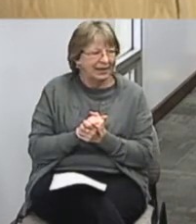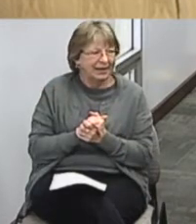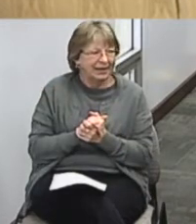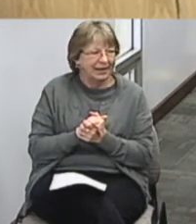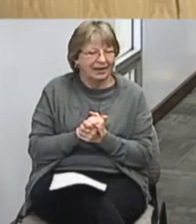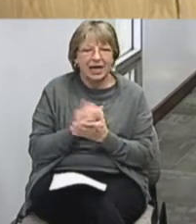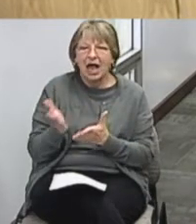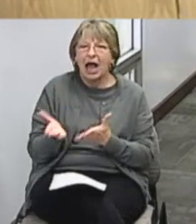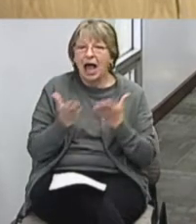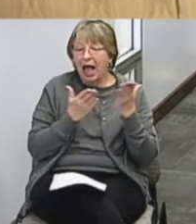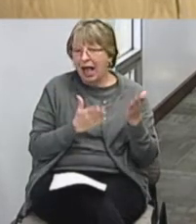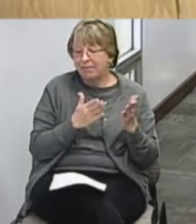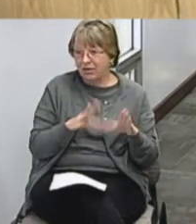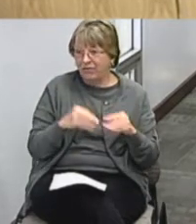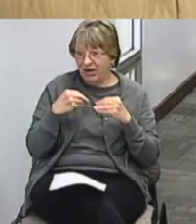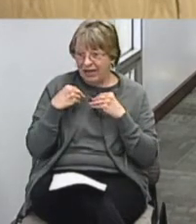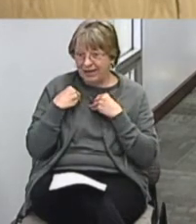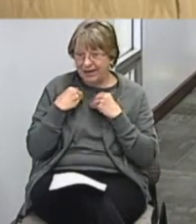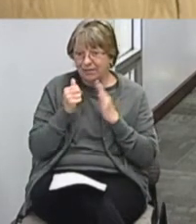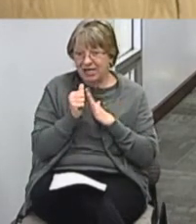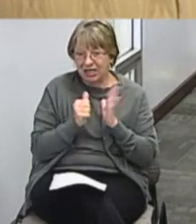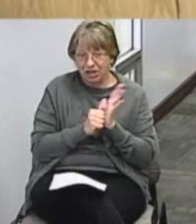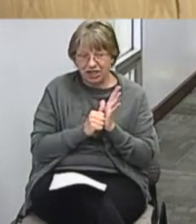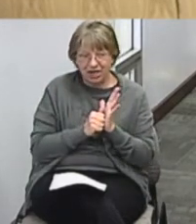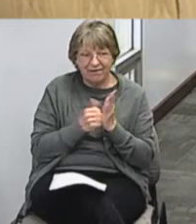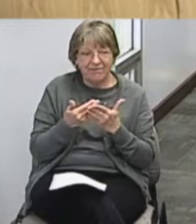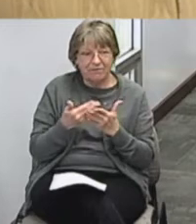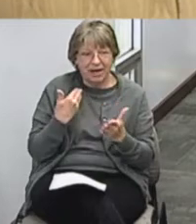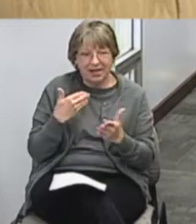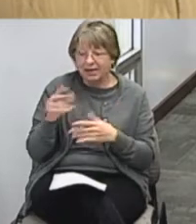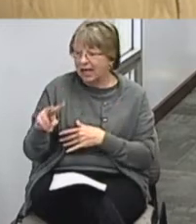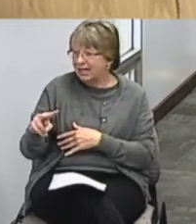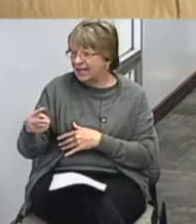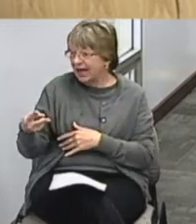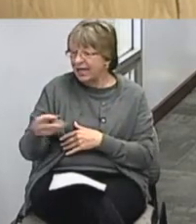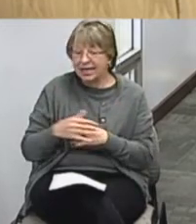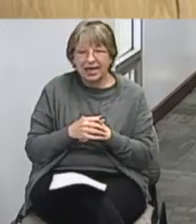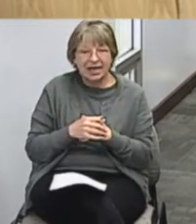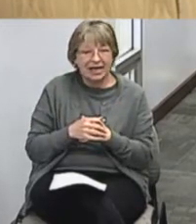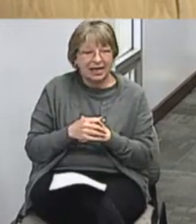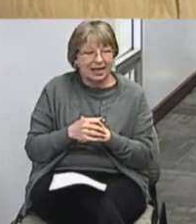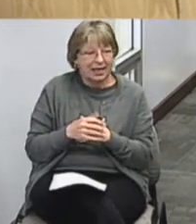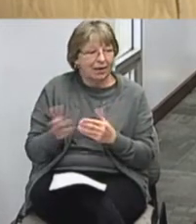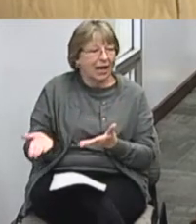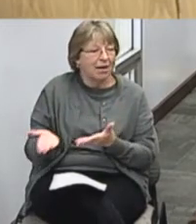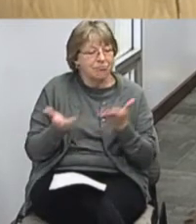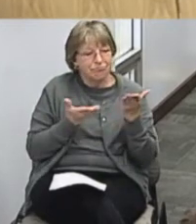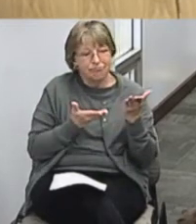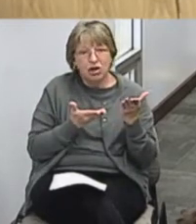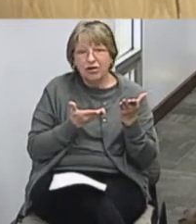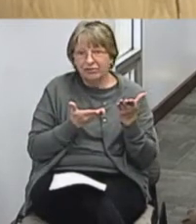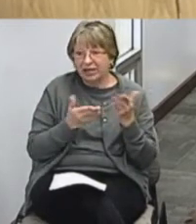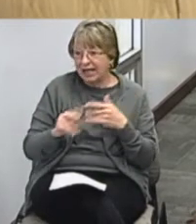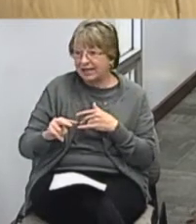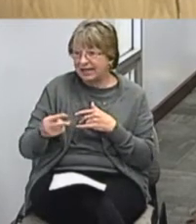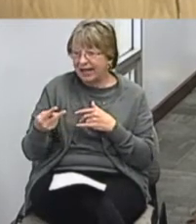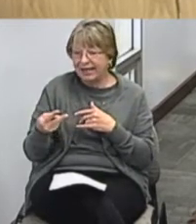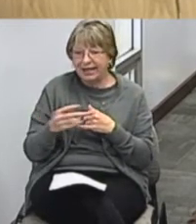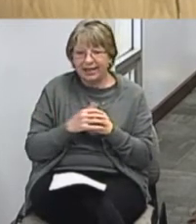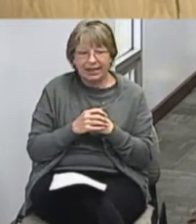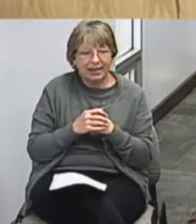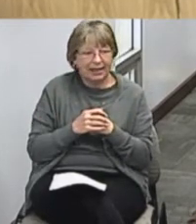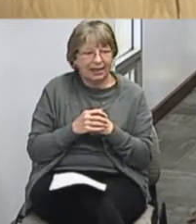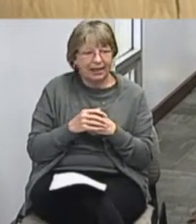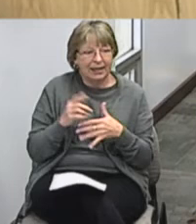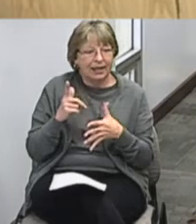I move we approve the consent agenda. Second. It has been moved and seconded. Please